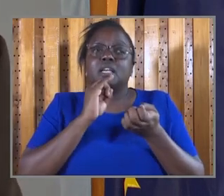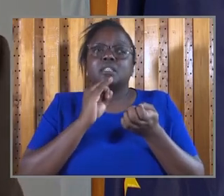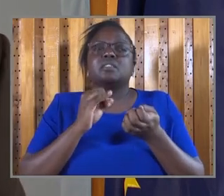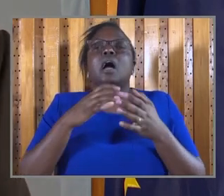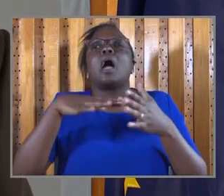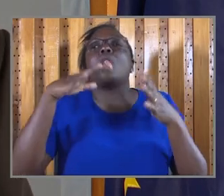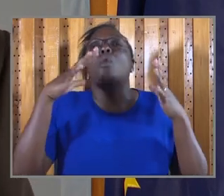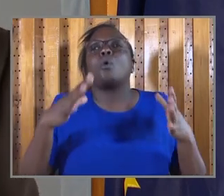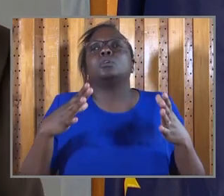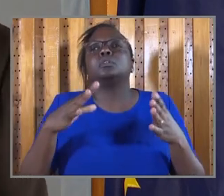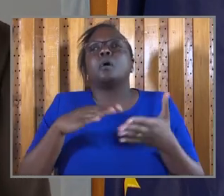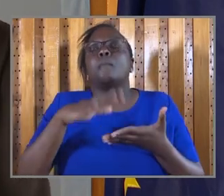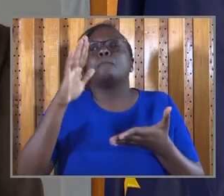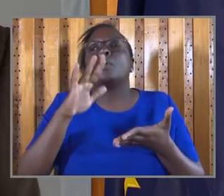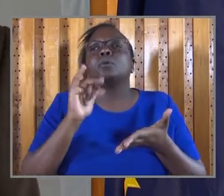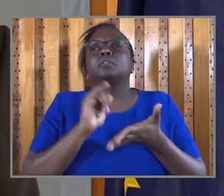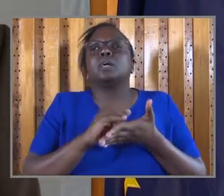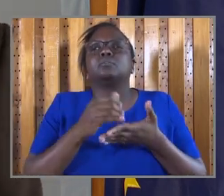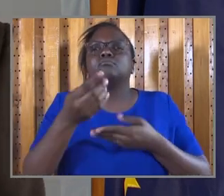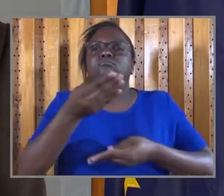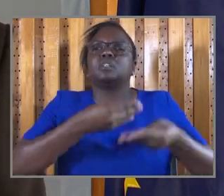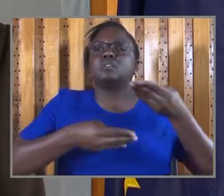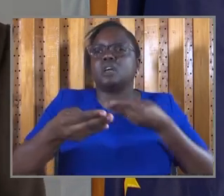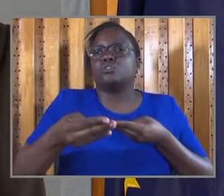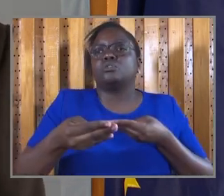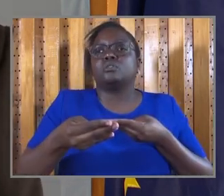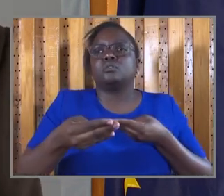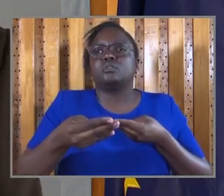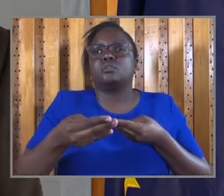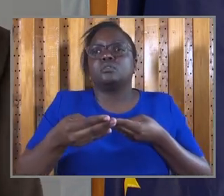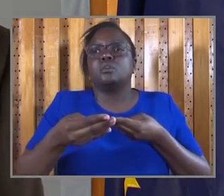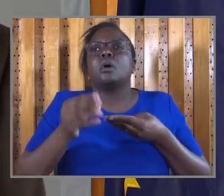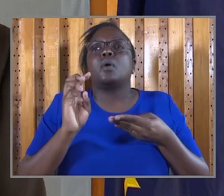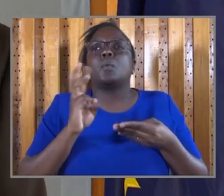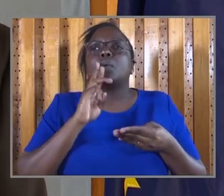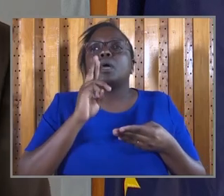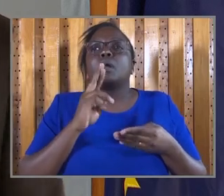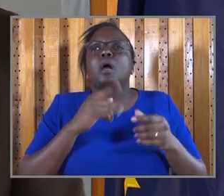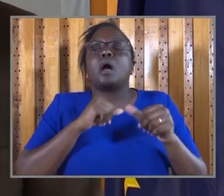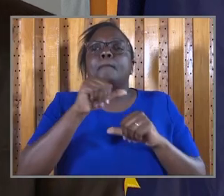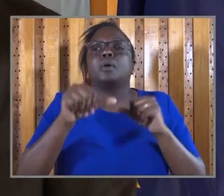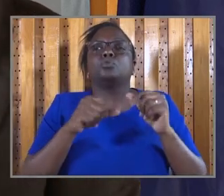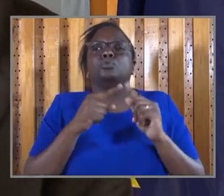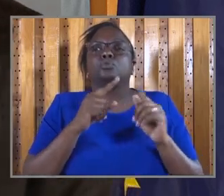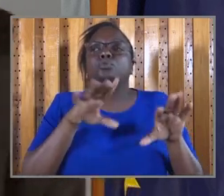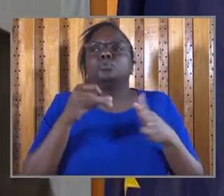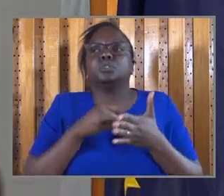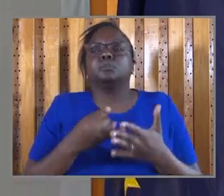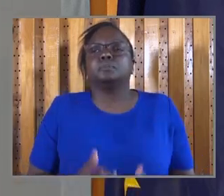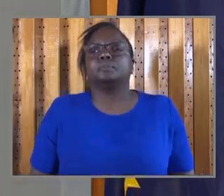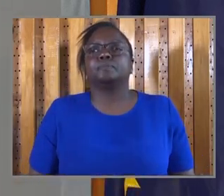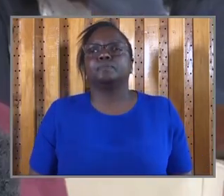It is a way to build even stronger bilateral ties, and we are about to do it.